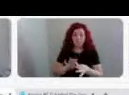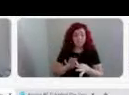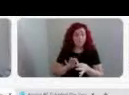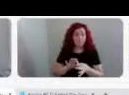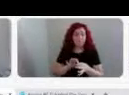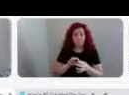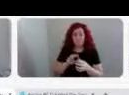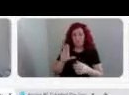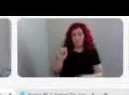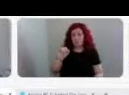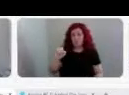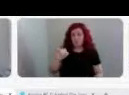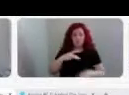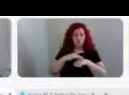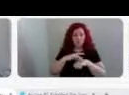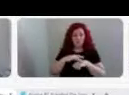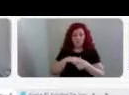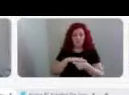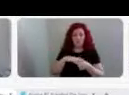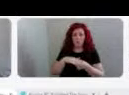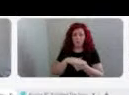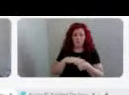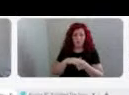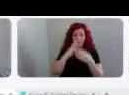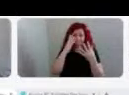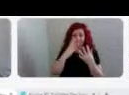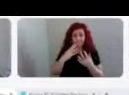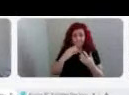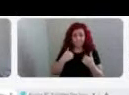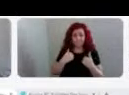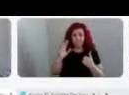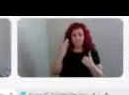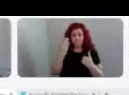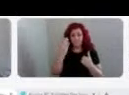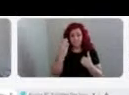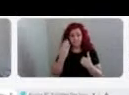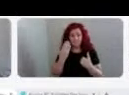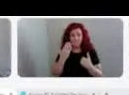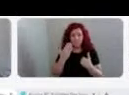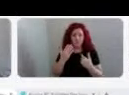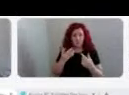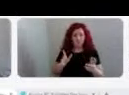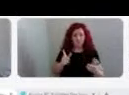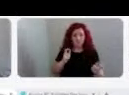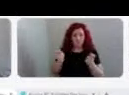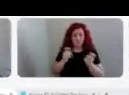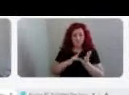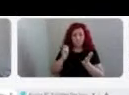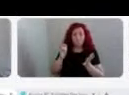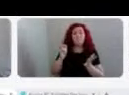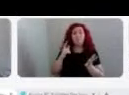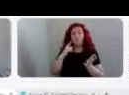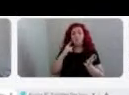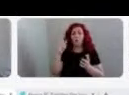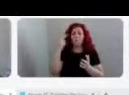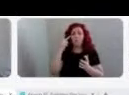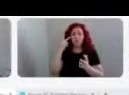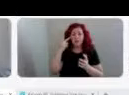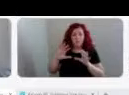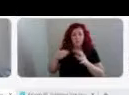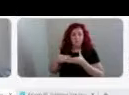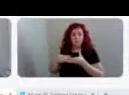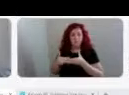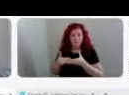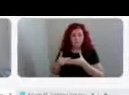geographic location they unfortunately have the appearance of being gerrymandered for one political party